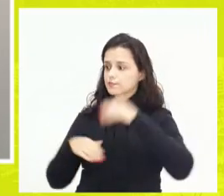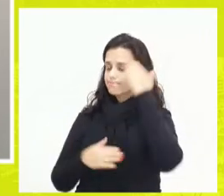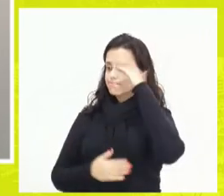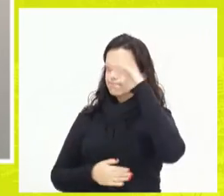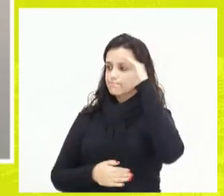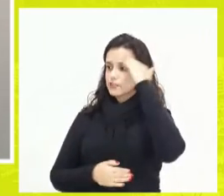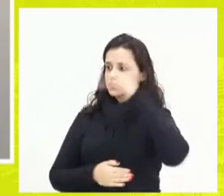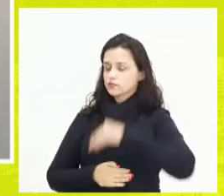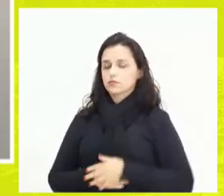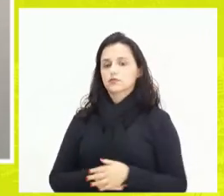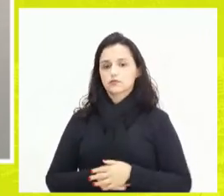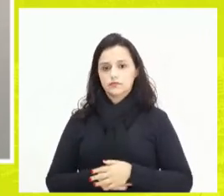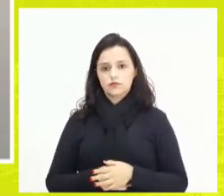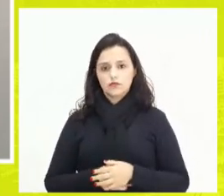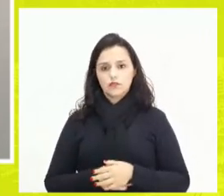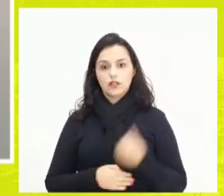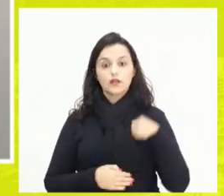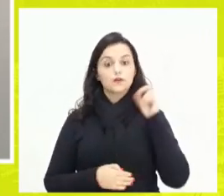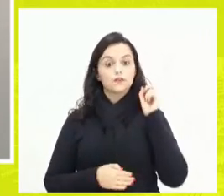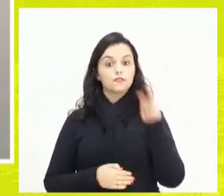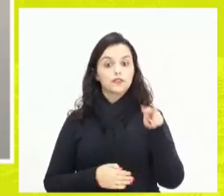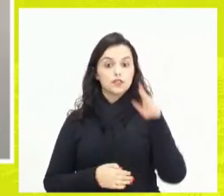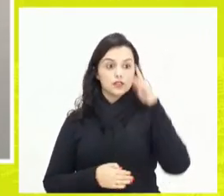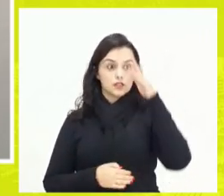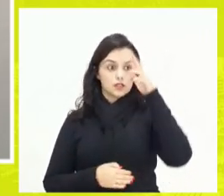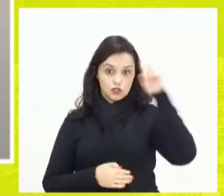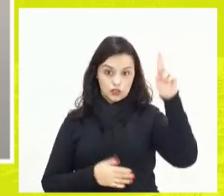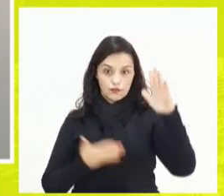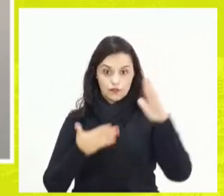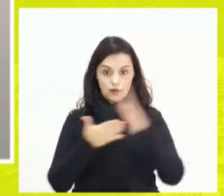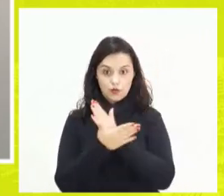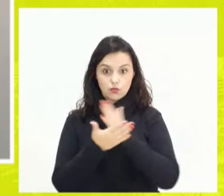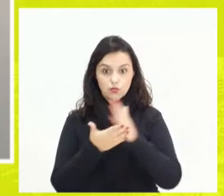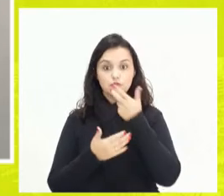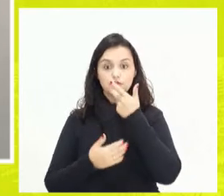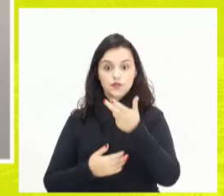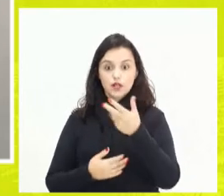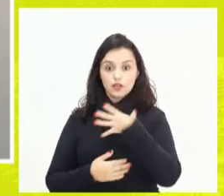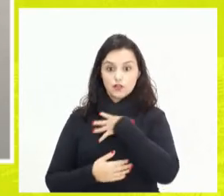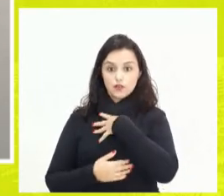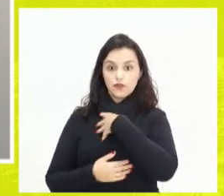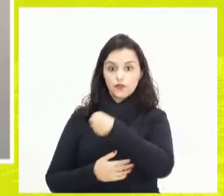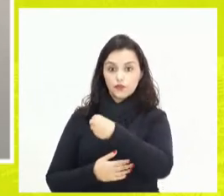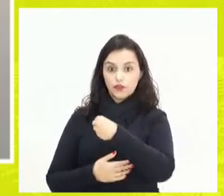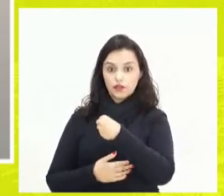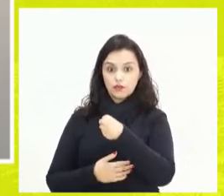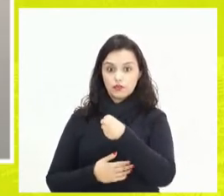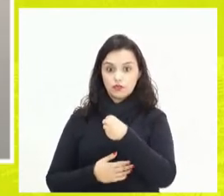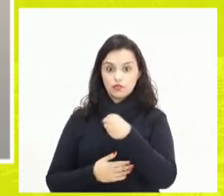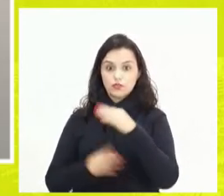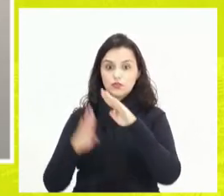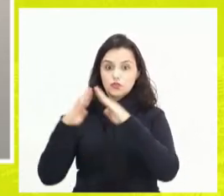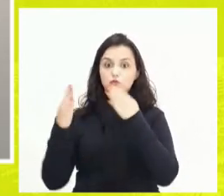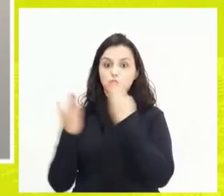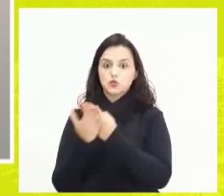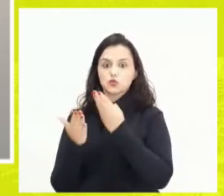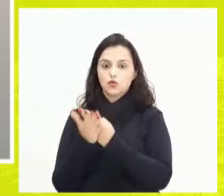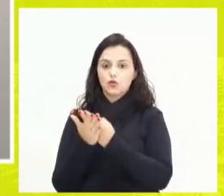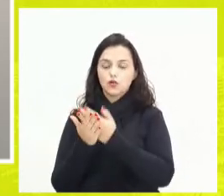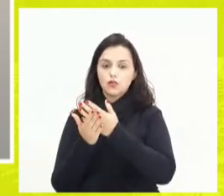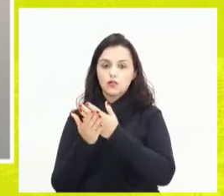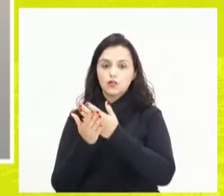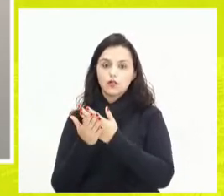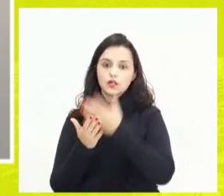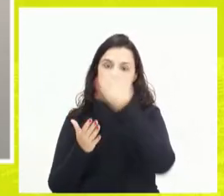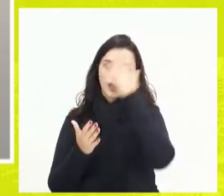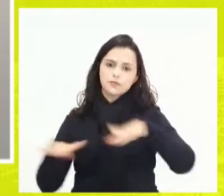family life as well i've seen colleagues who are bosses saying that their kids their their school activities they were laughing